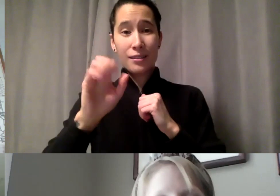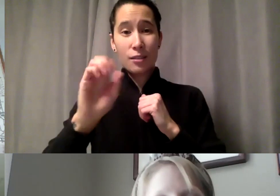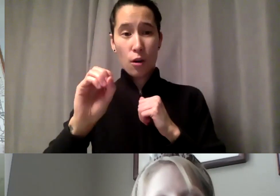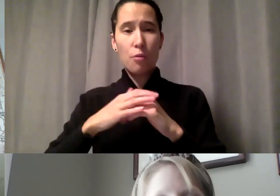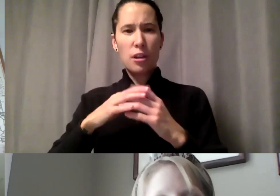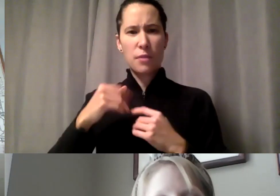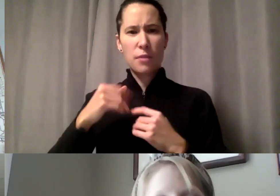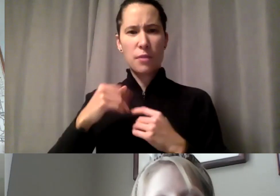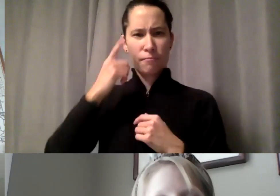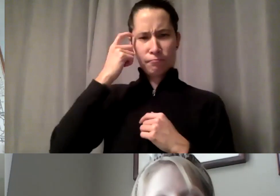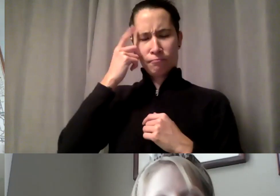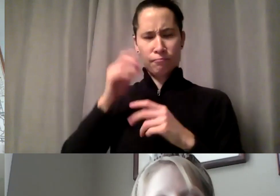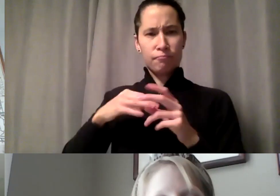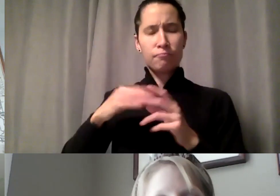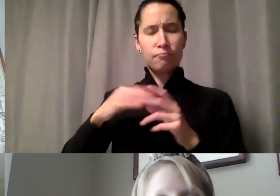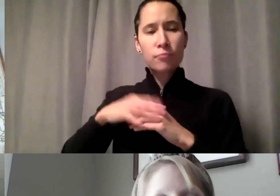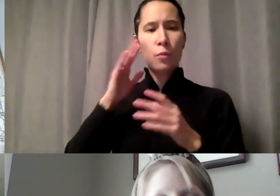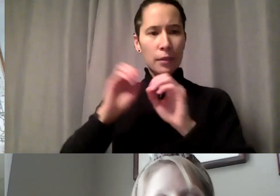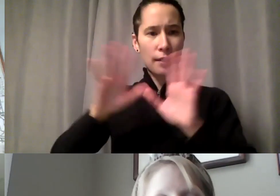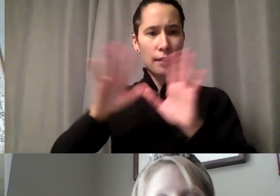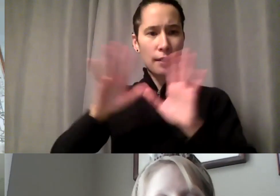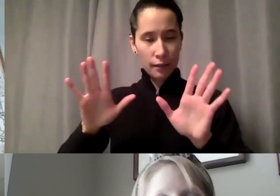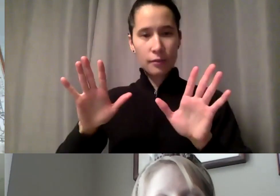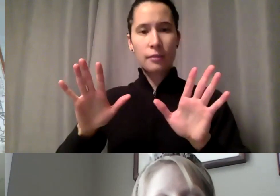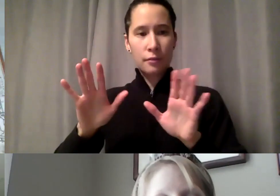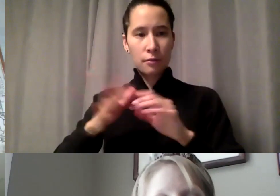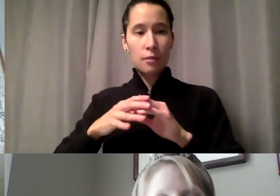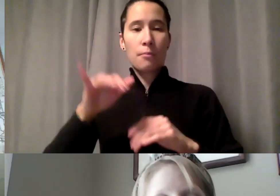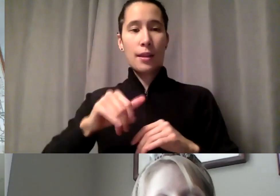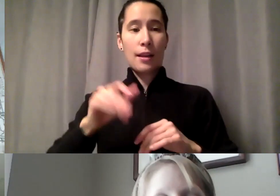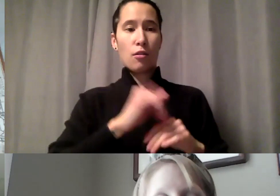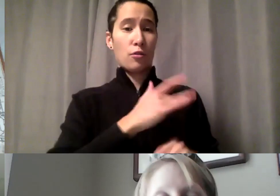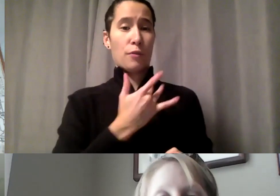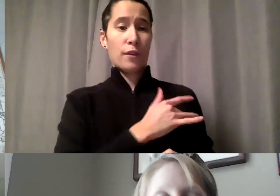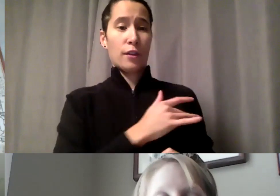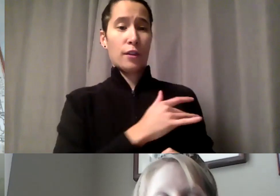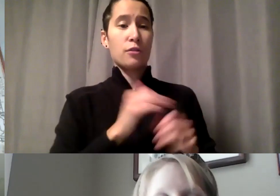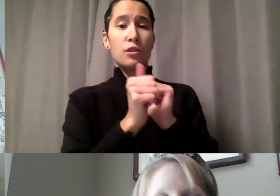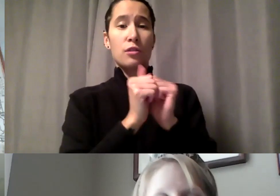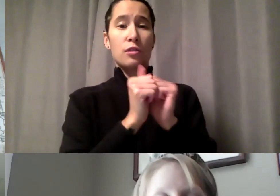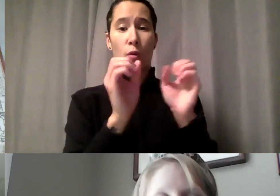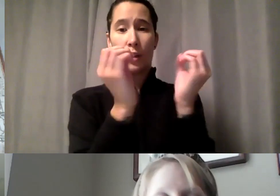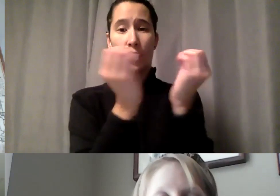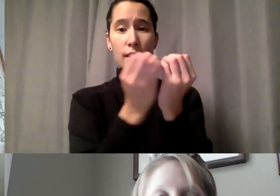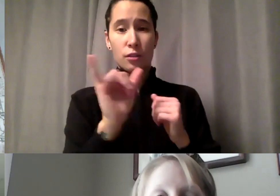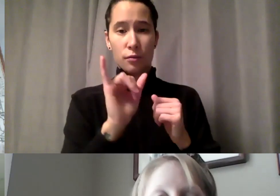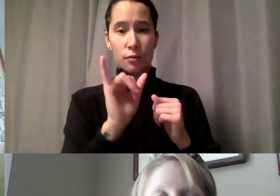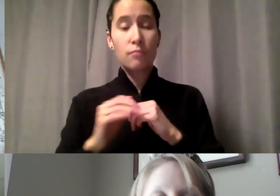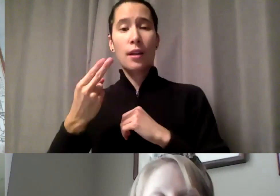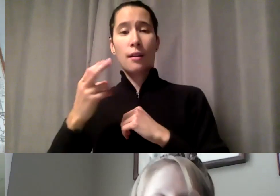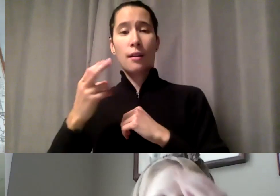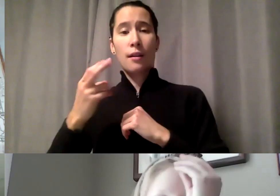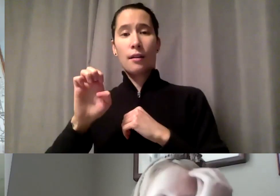out as well. So that should be also coming from your provincial sport organization. Maybe I'll just add to that, Shauna. I